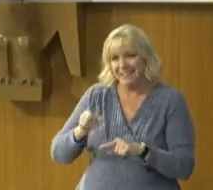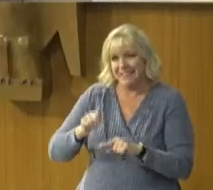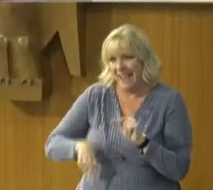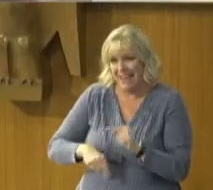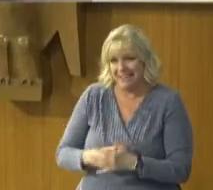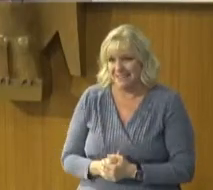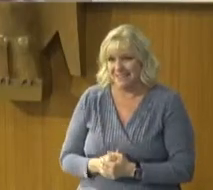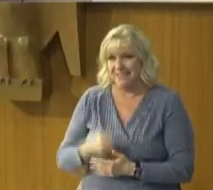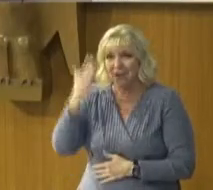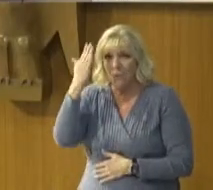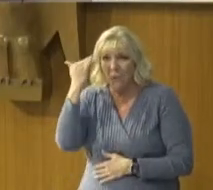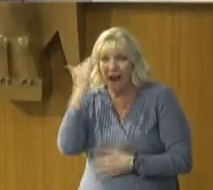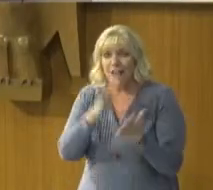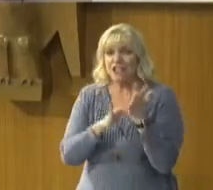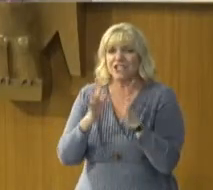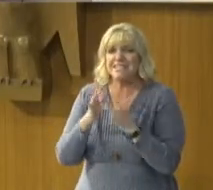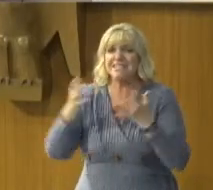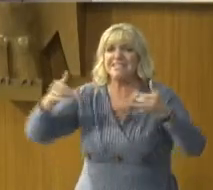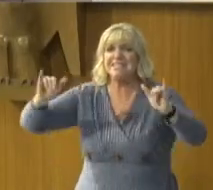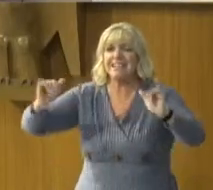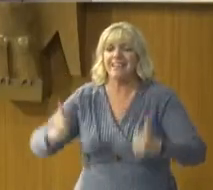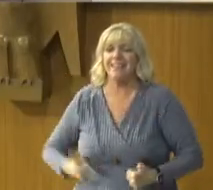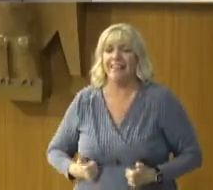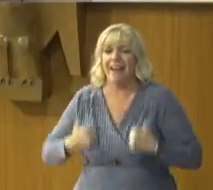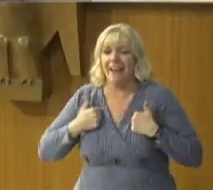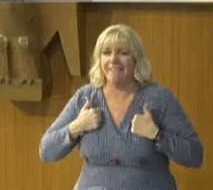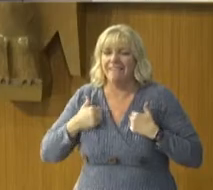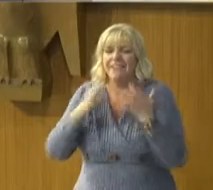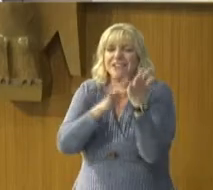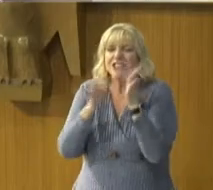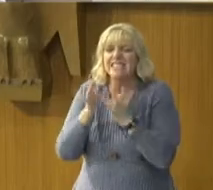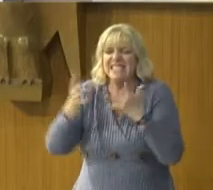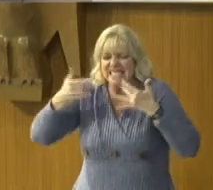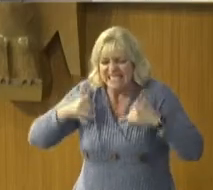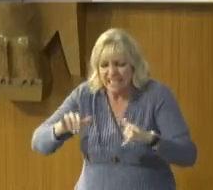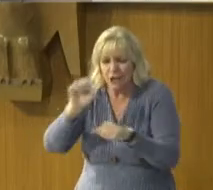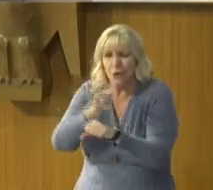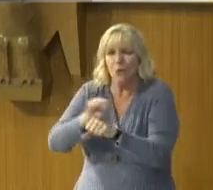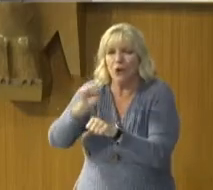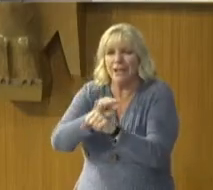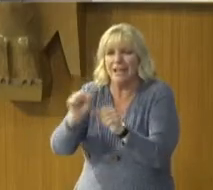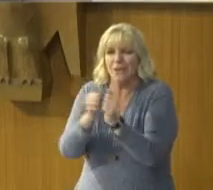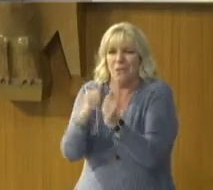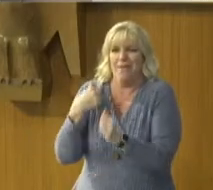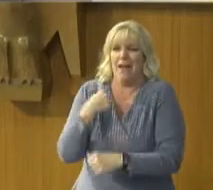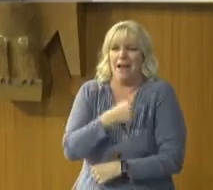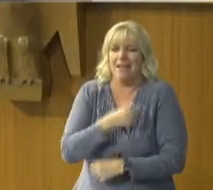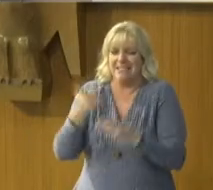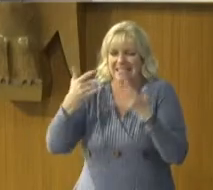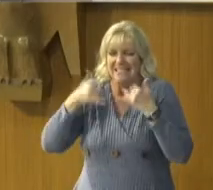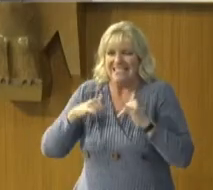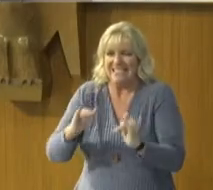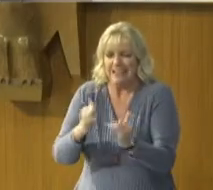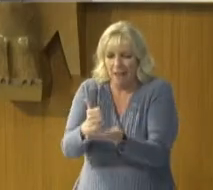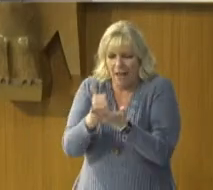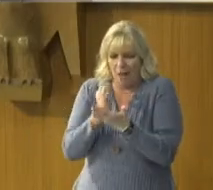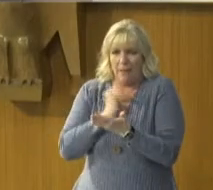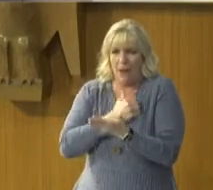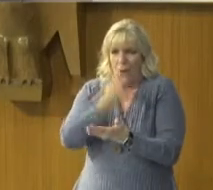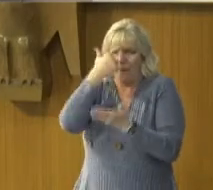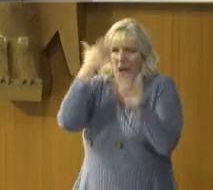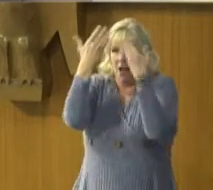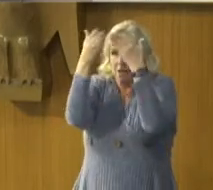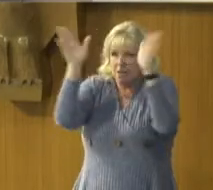Jesus is still alive. He's still working among us. He's still guiding and expanding our hearts and our minds. He's